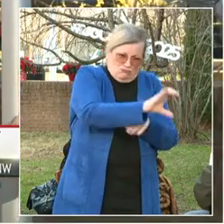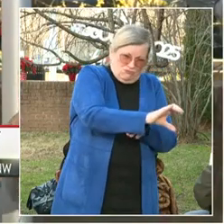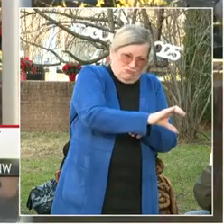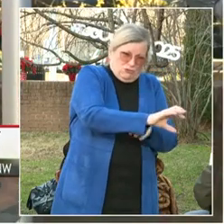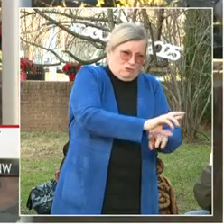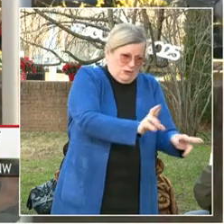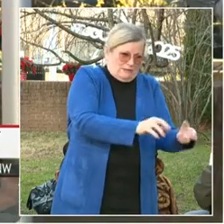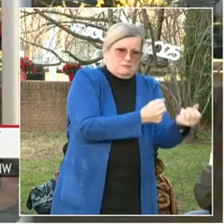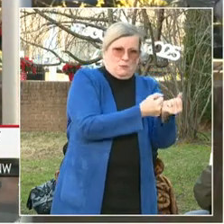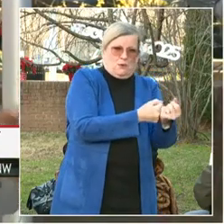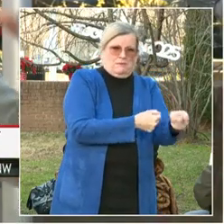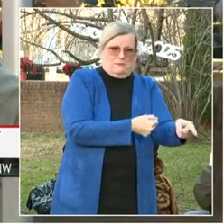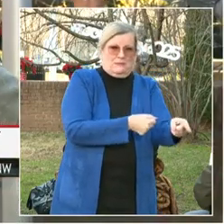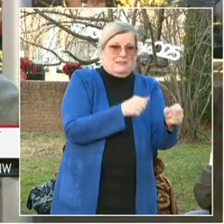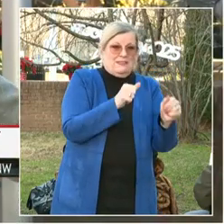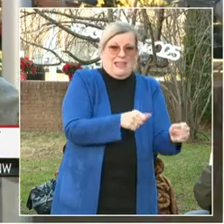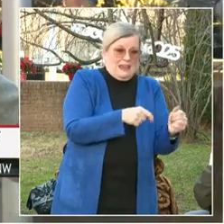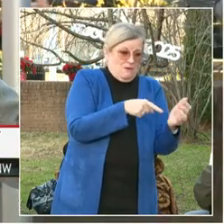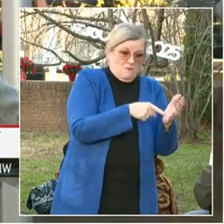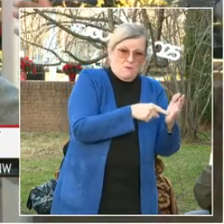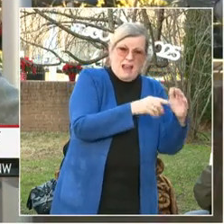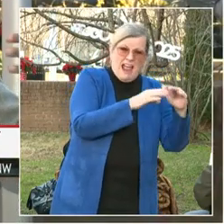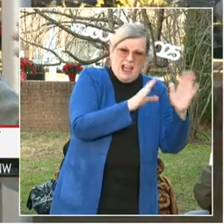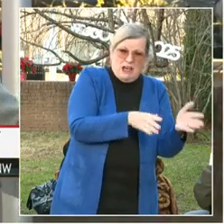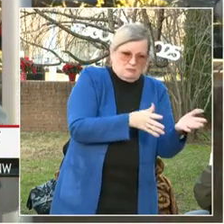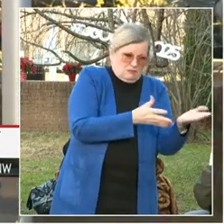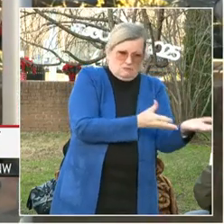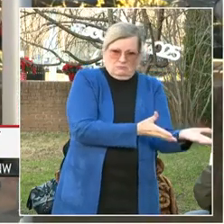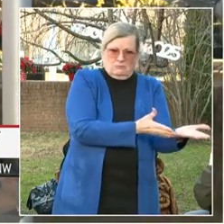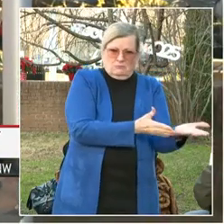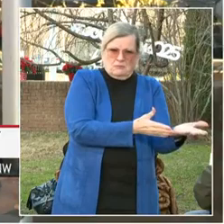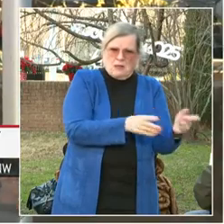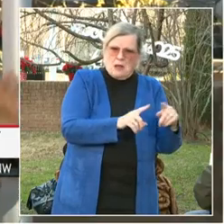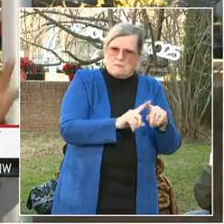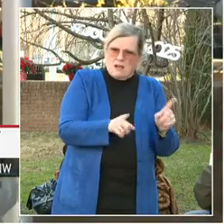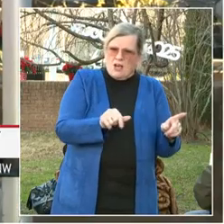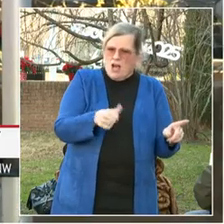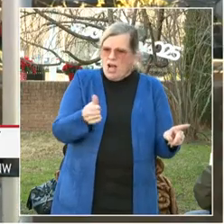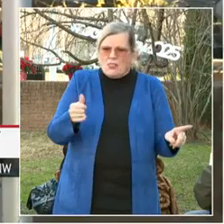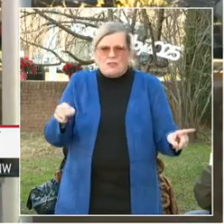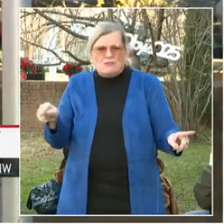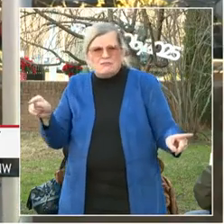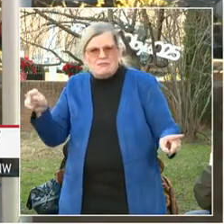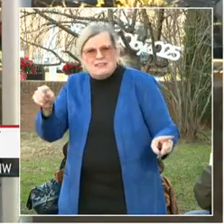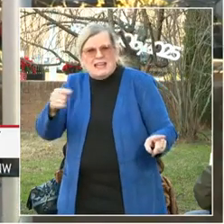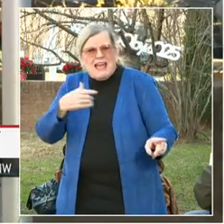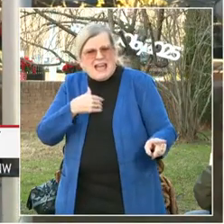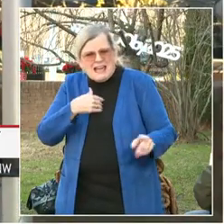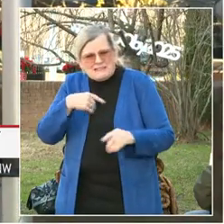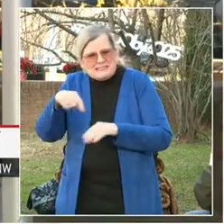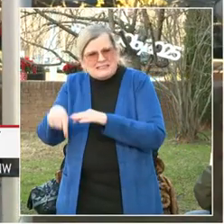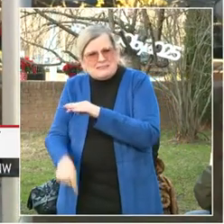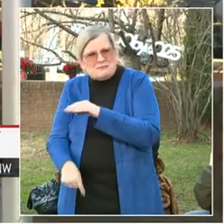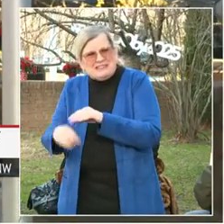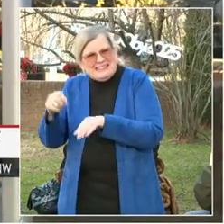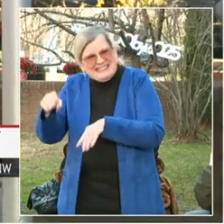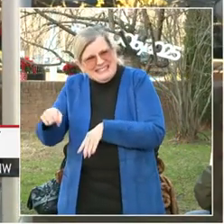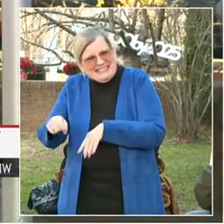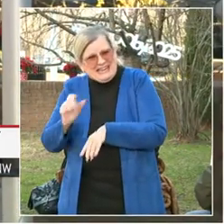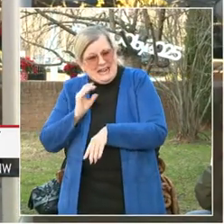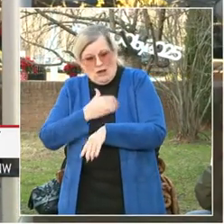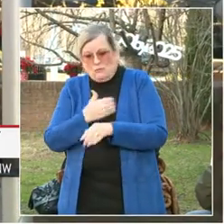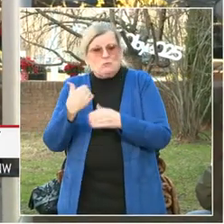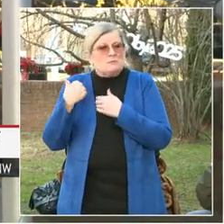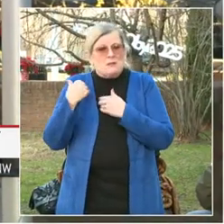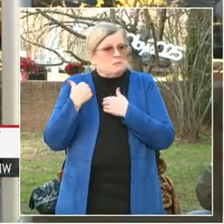To be able to afford housing. But others have acute needs, and it's our job to evaluate them beforehand and